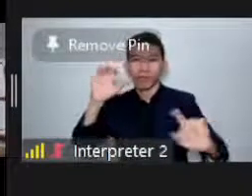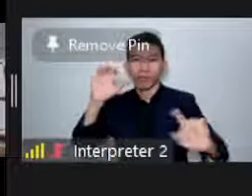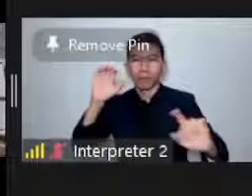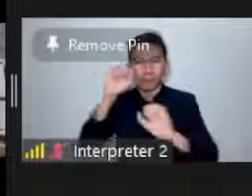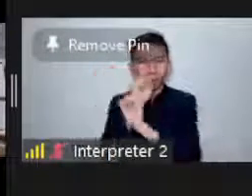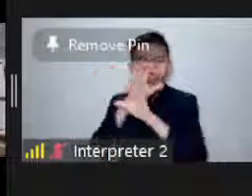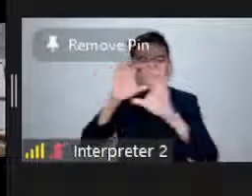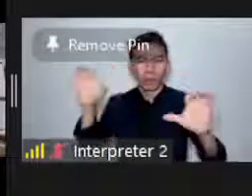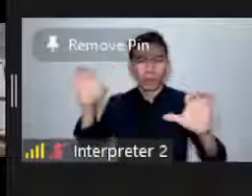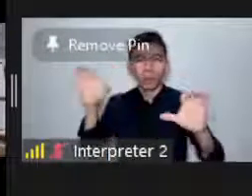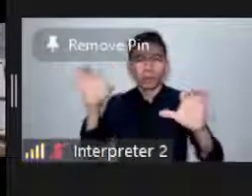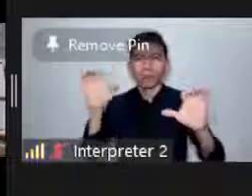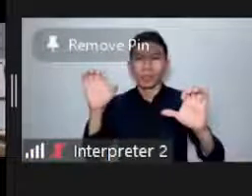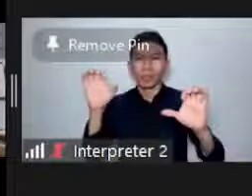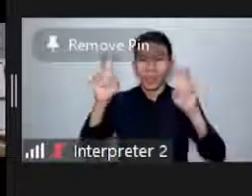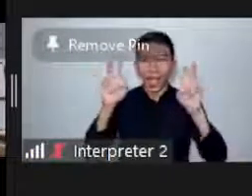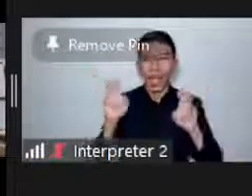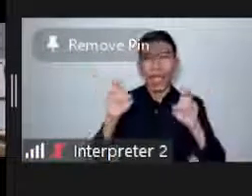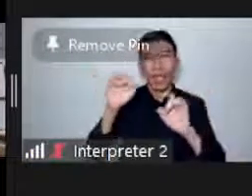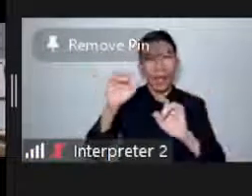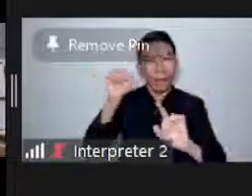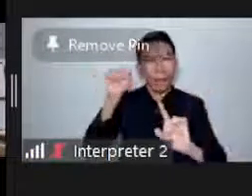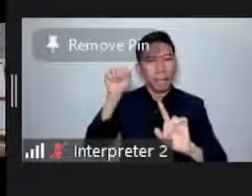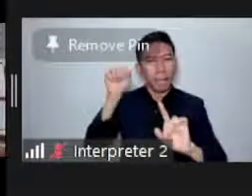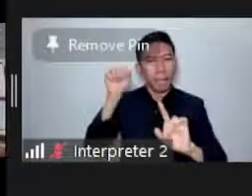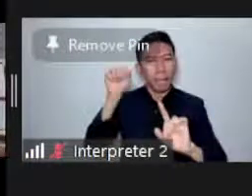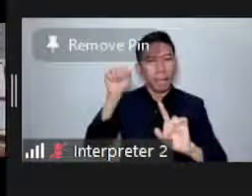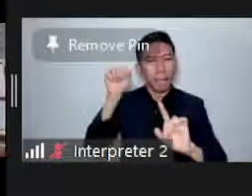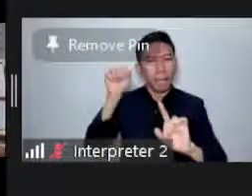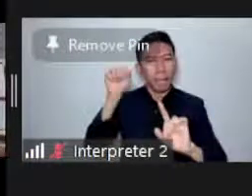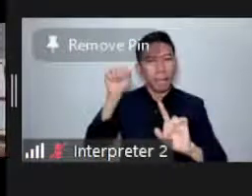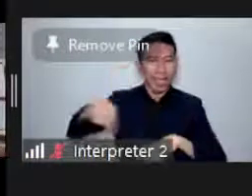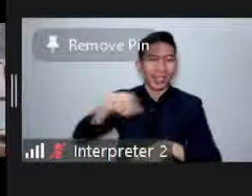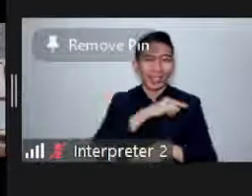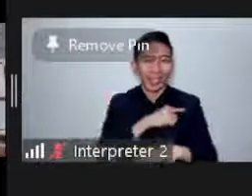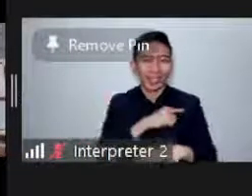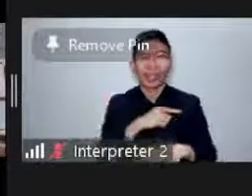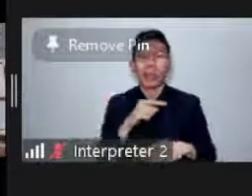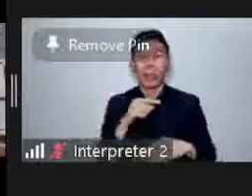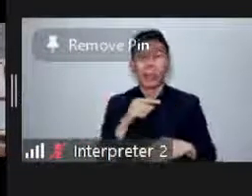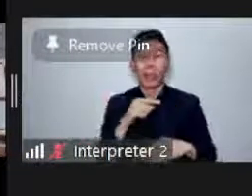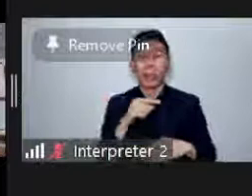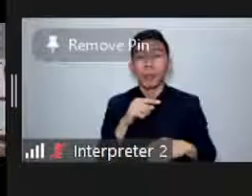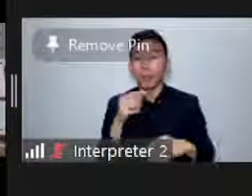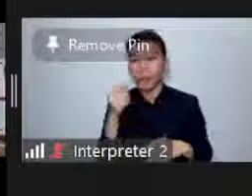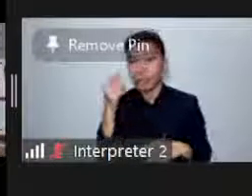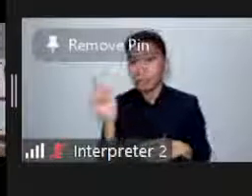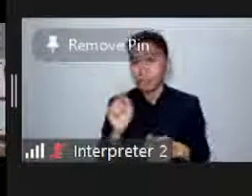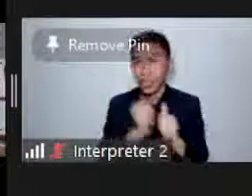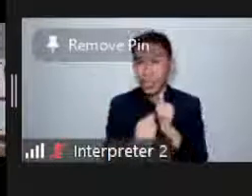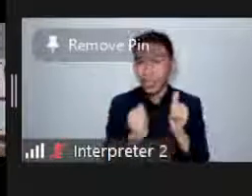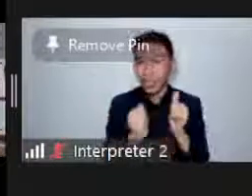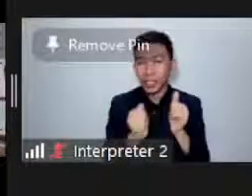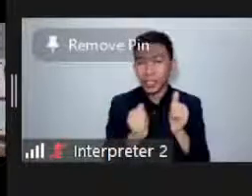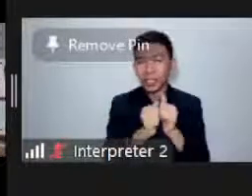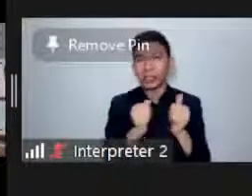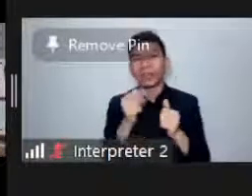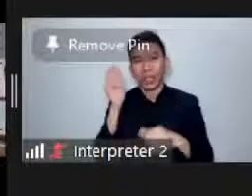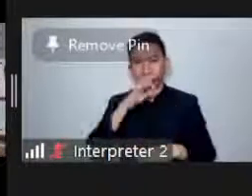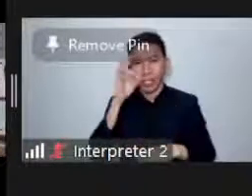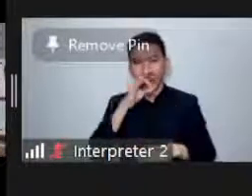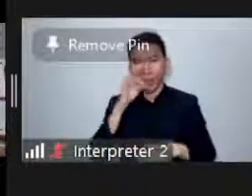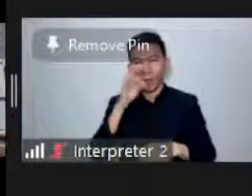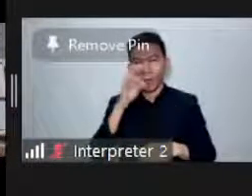the Filipinos will live long, healthy, and productive lives by 2040. This is the why, or our